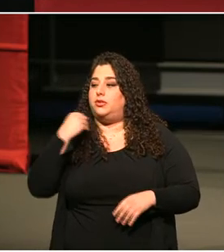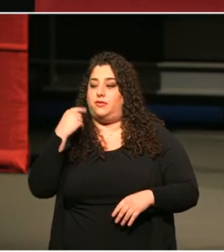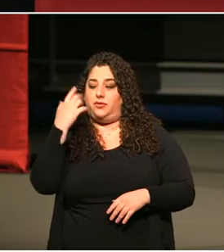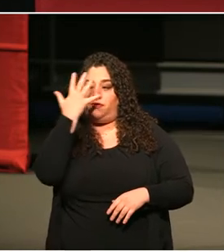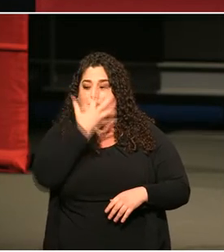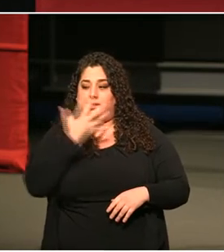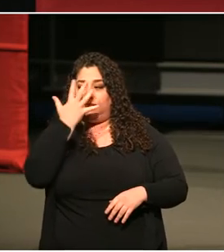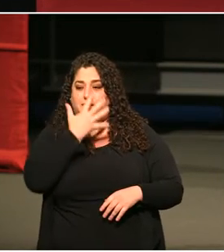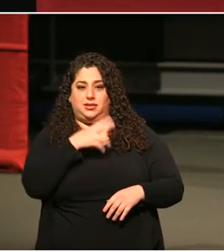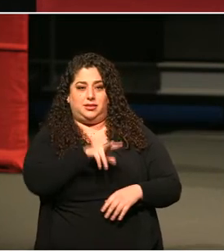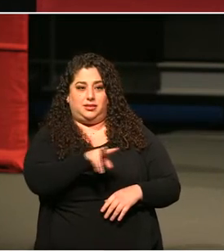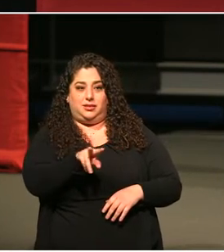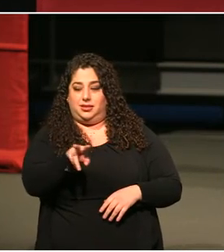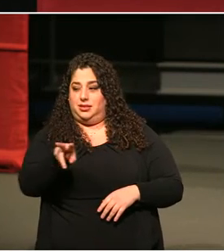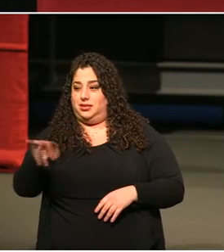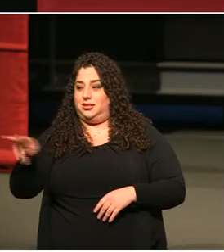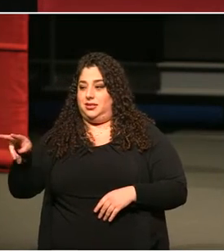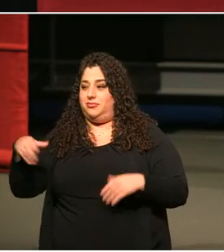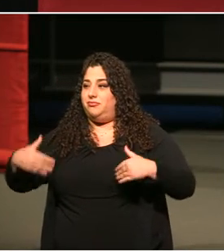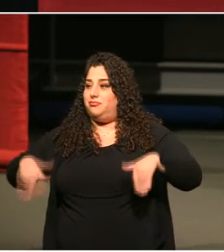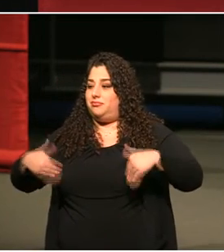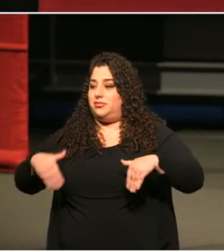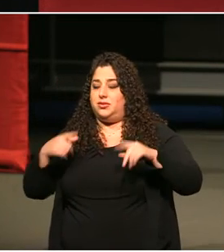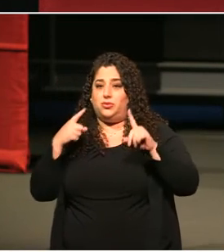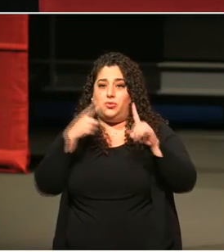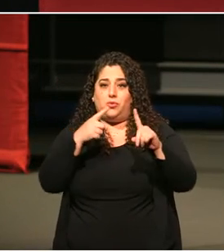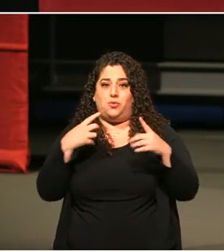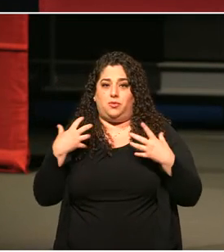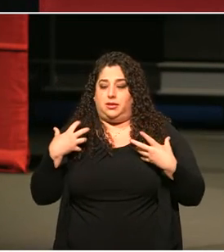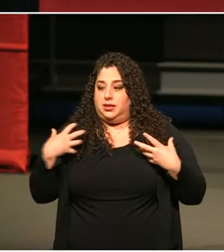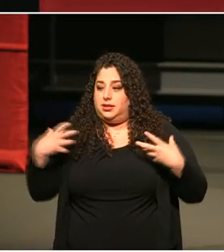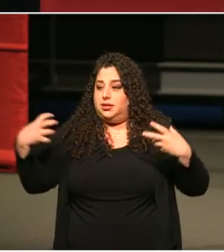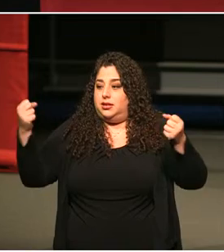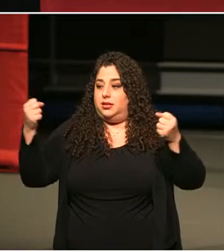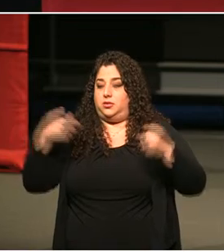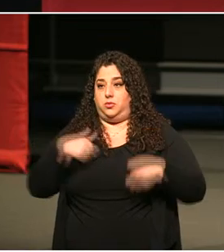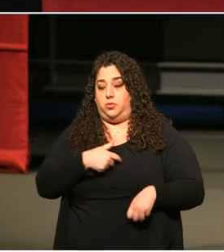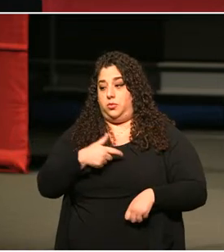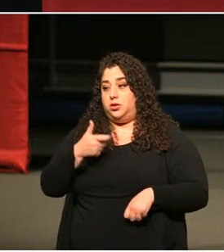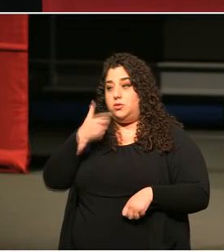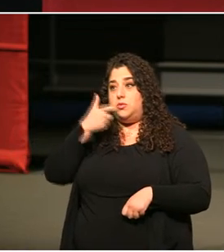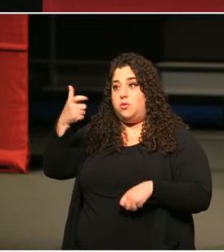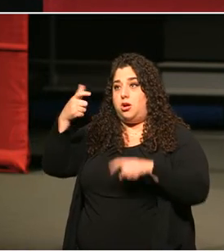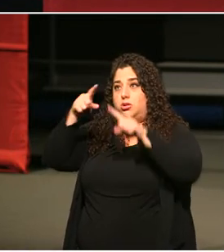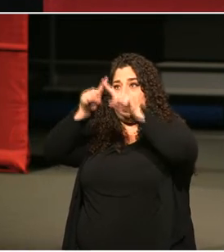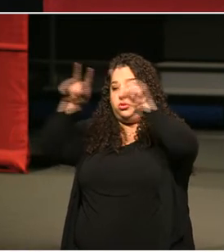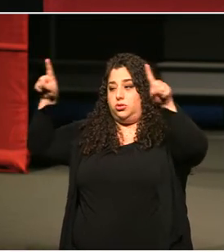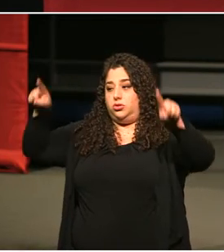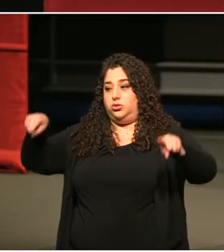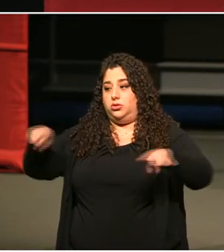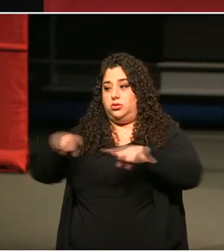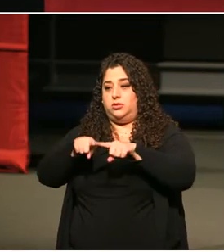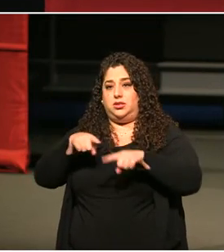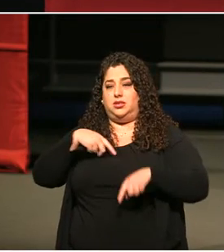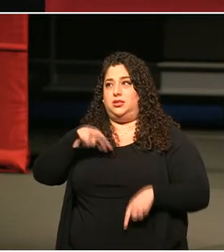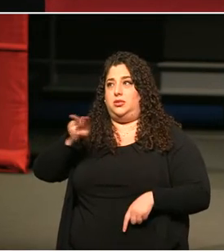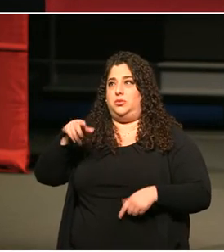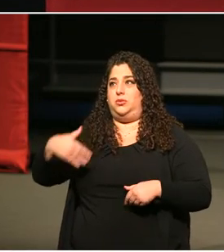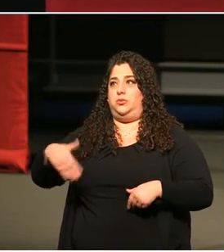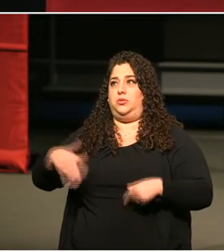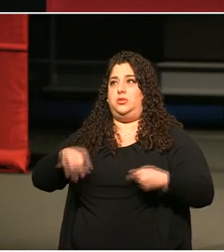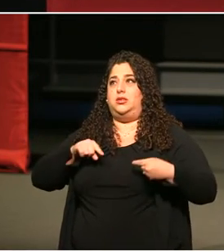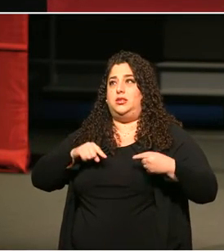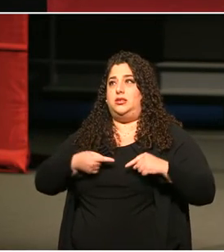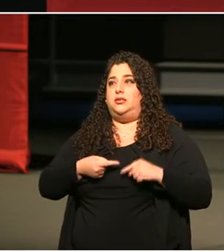Littlefeather. Rewatching that clip was painful, and I'm sorry for what you've had to endure, and let's